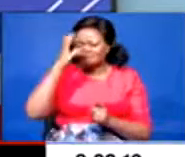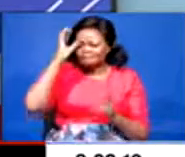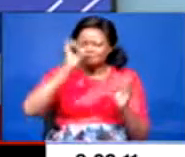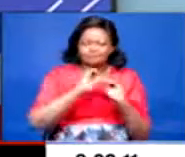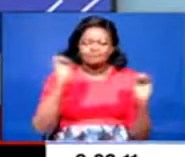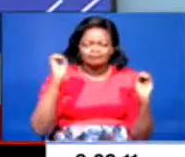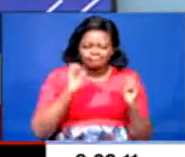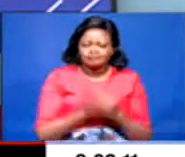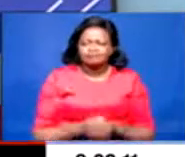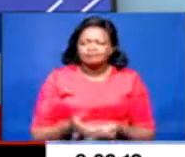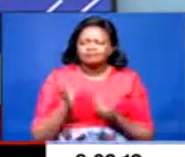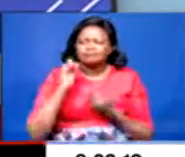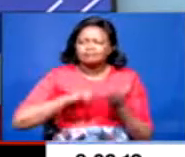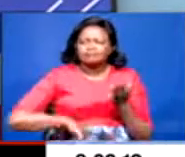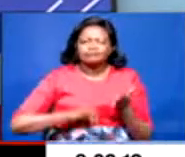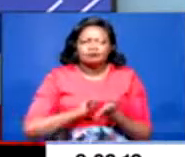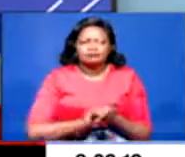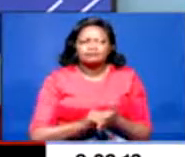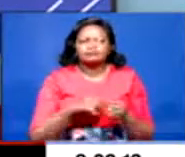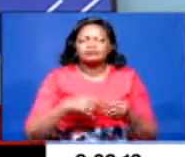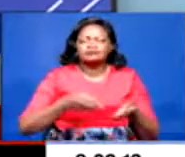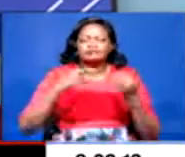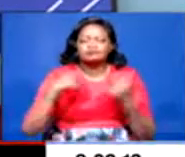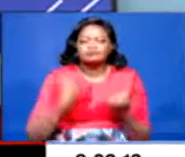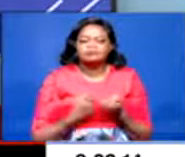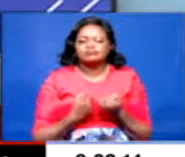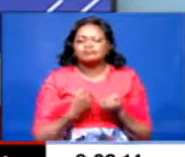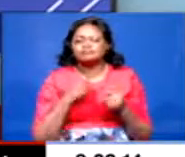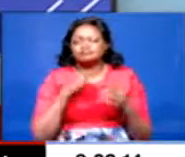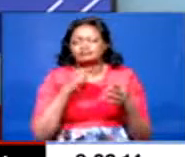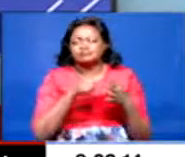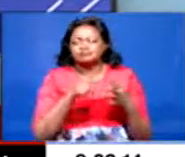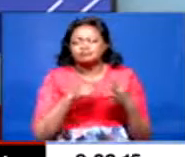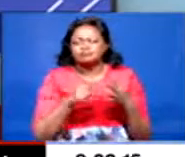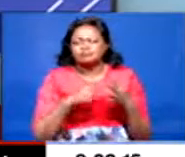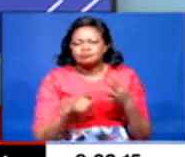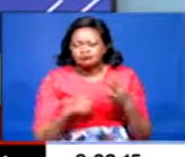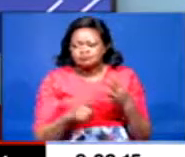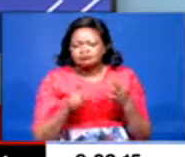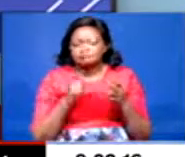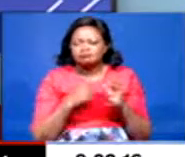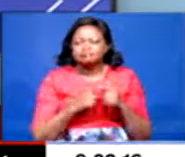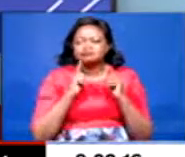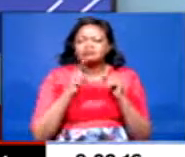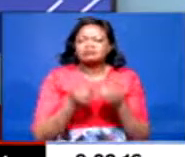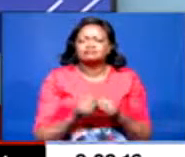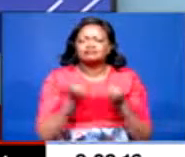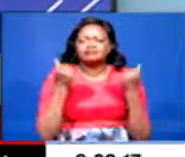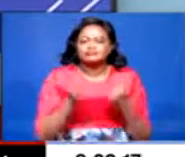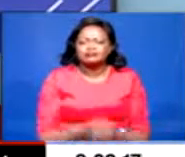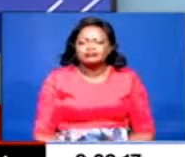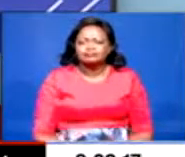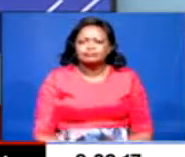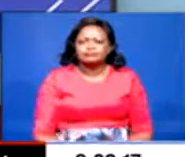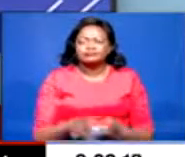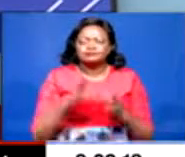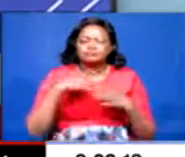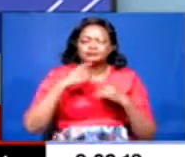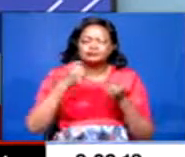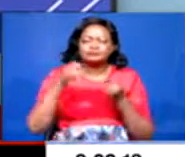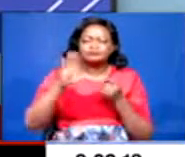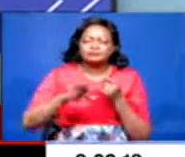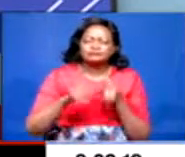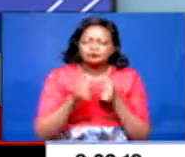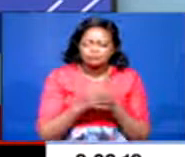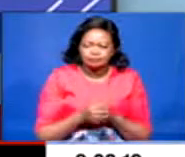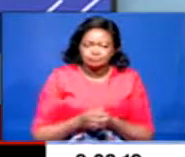We expect them to give us 1, 2, 3, and they must have cured. So some very interesting aspect which is